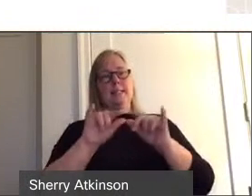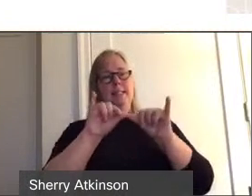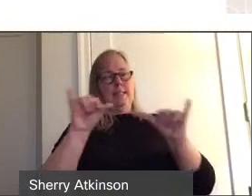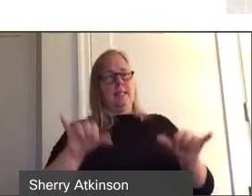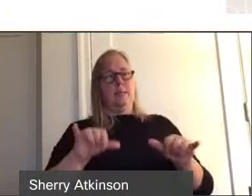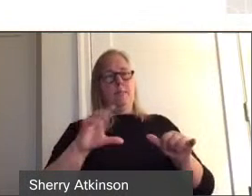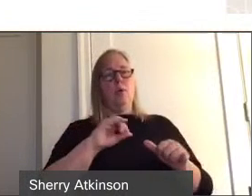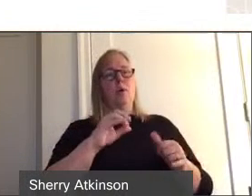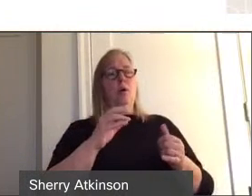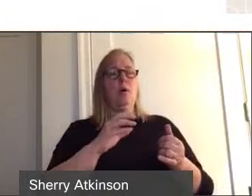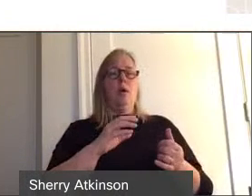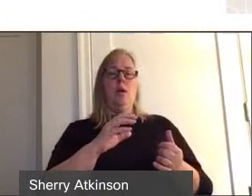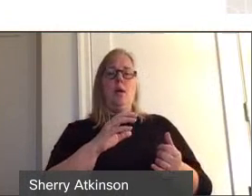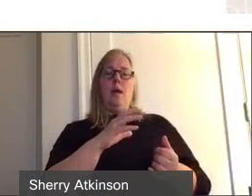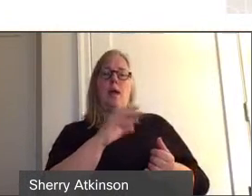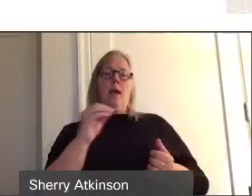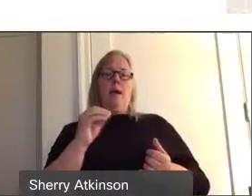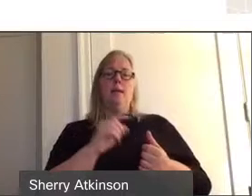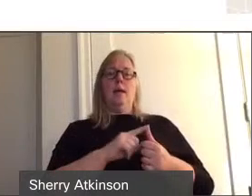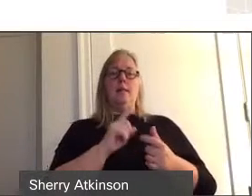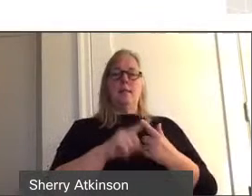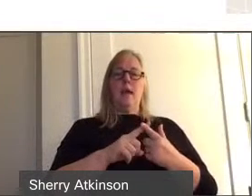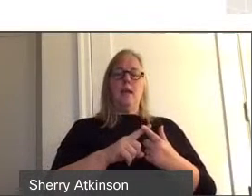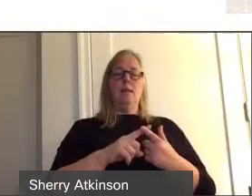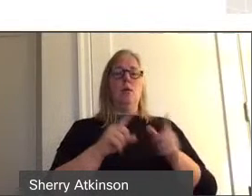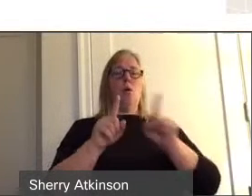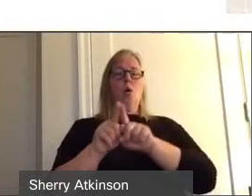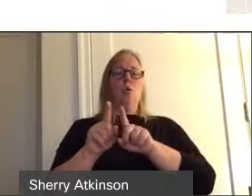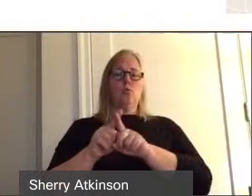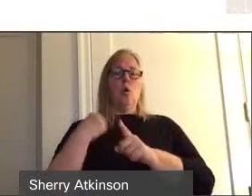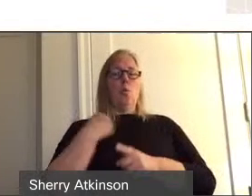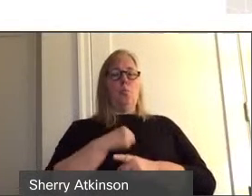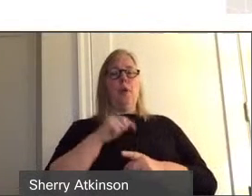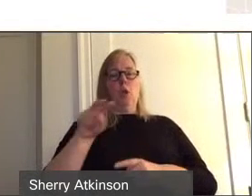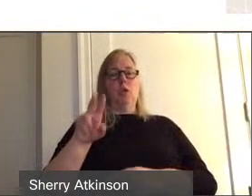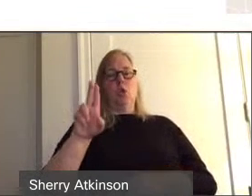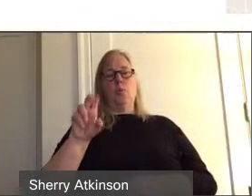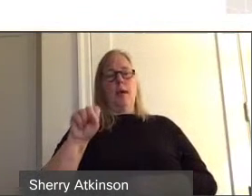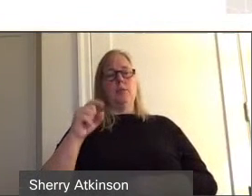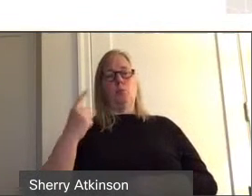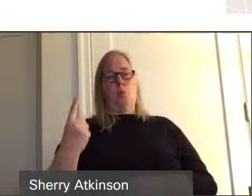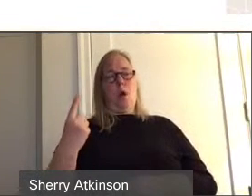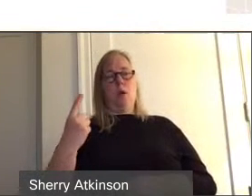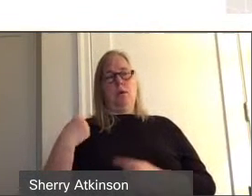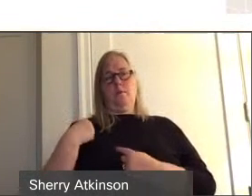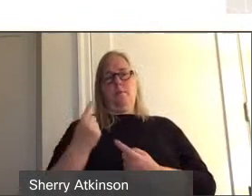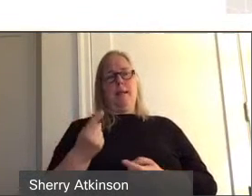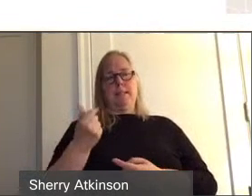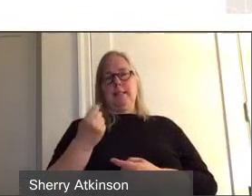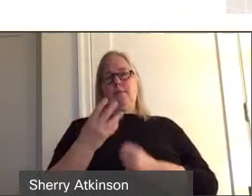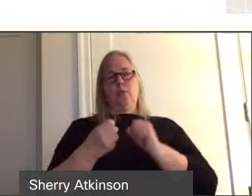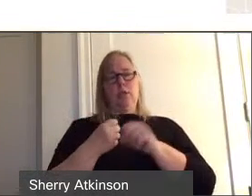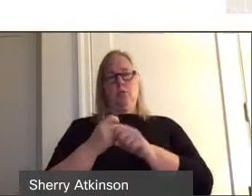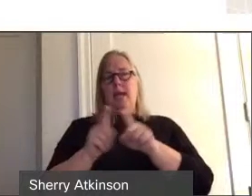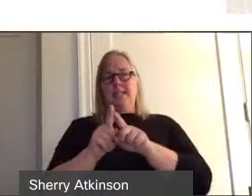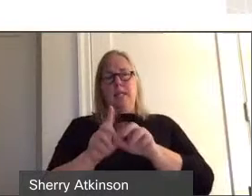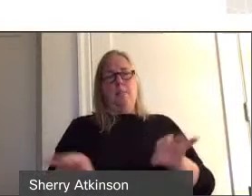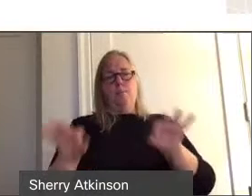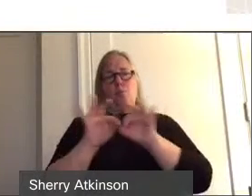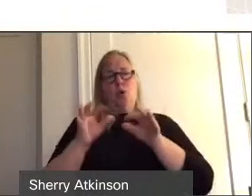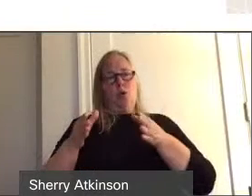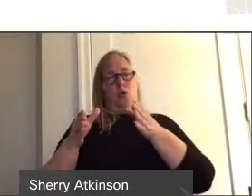upper county there. And then we've also looked at US 1 over the past several years as a key corridor within the